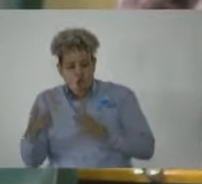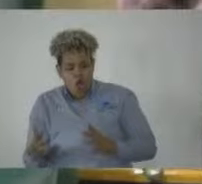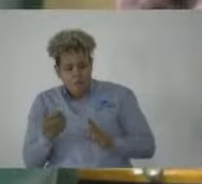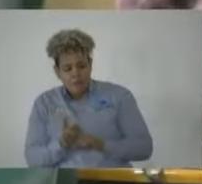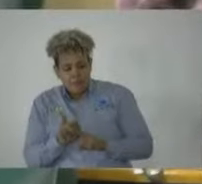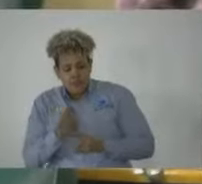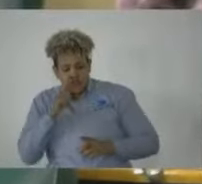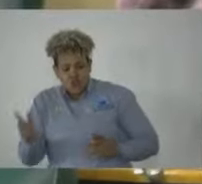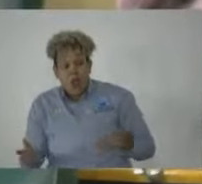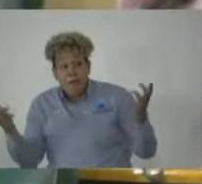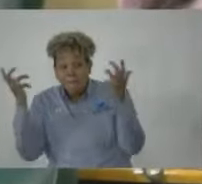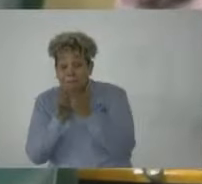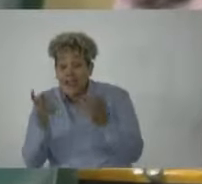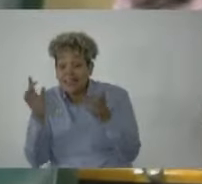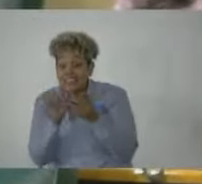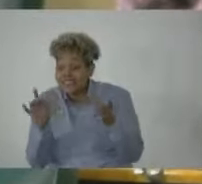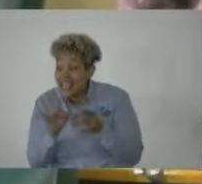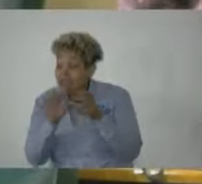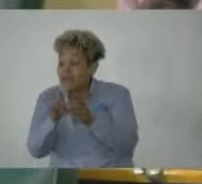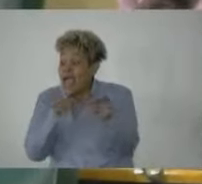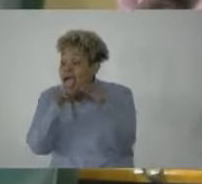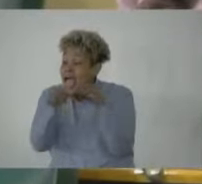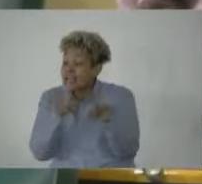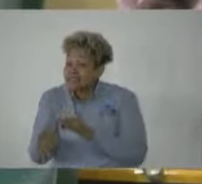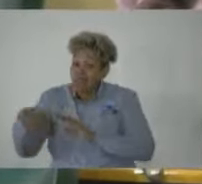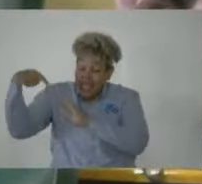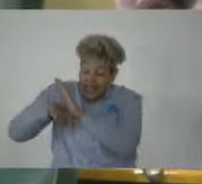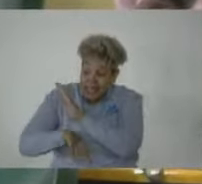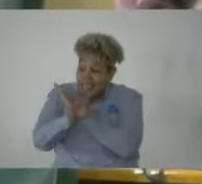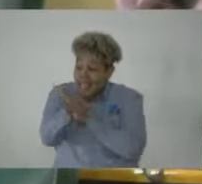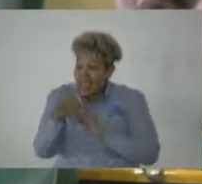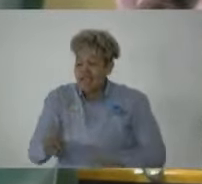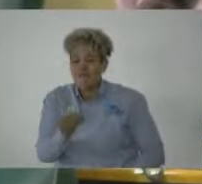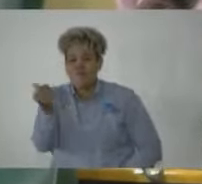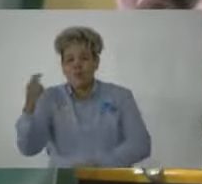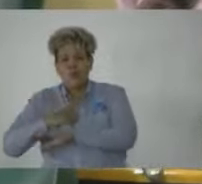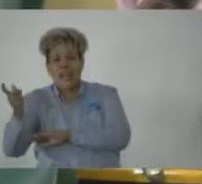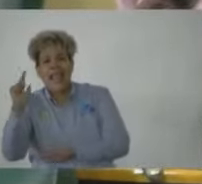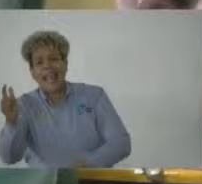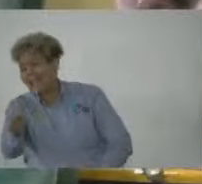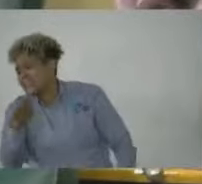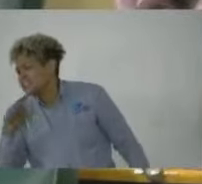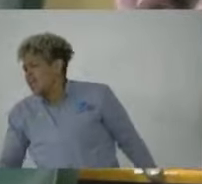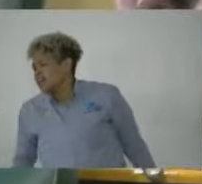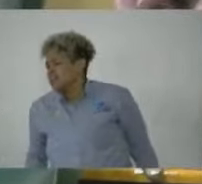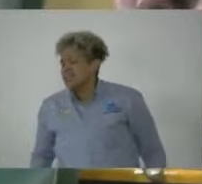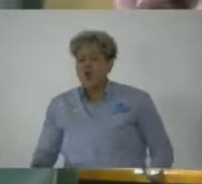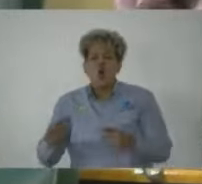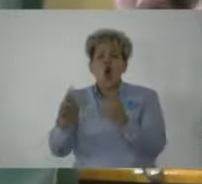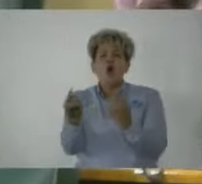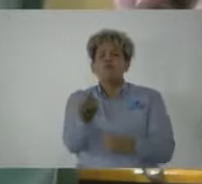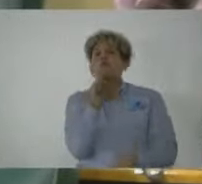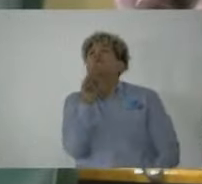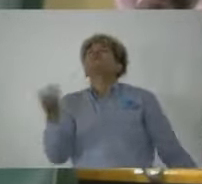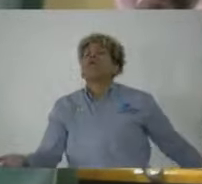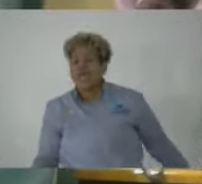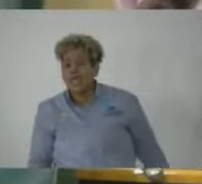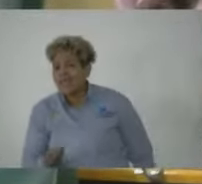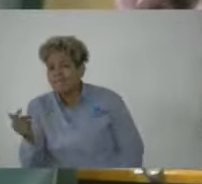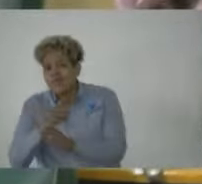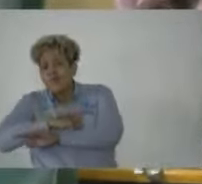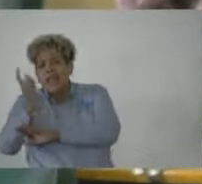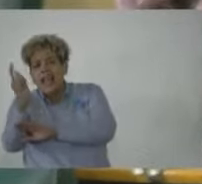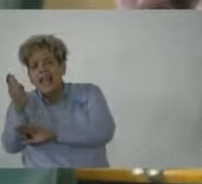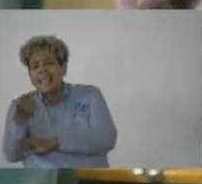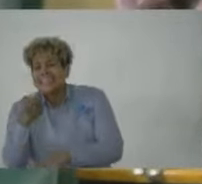to my statement outlining the details, days later, Madam Speaker, the opposition of